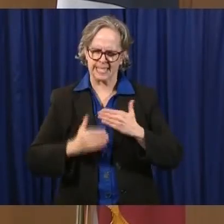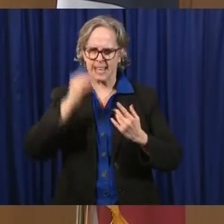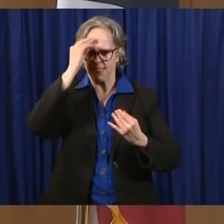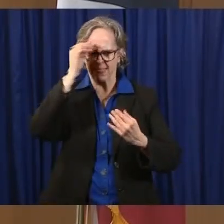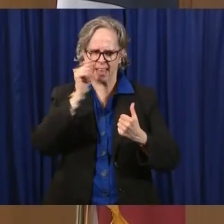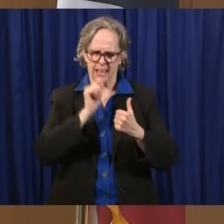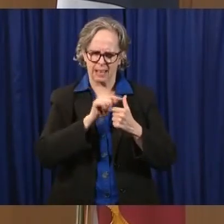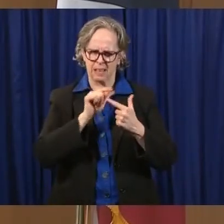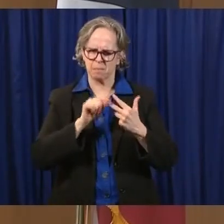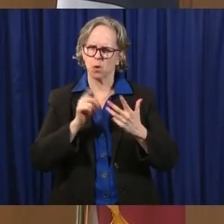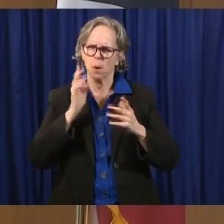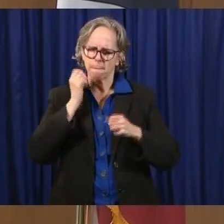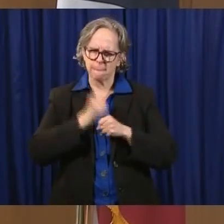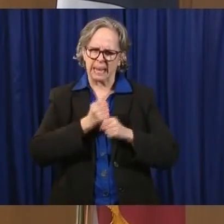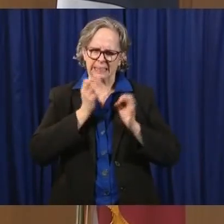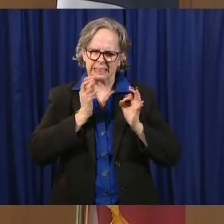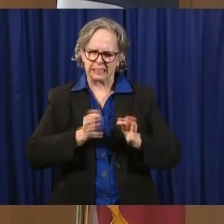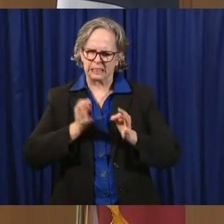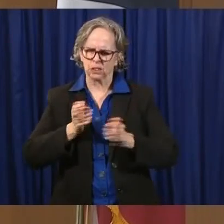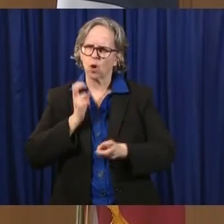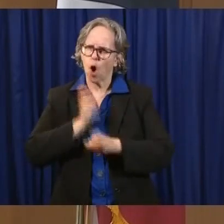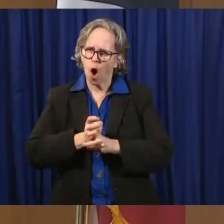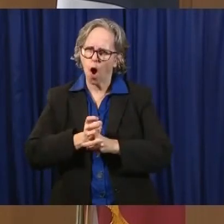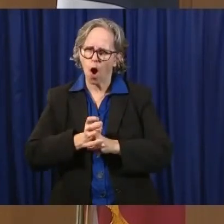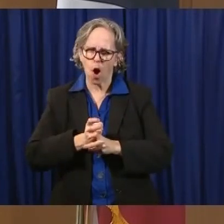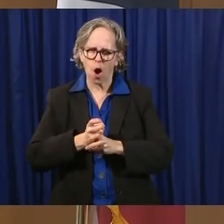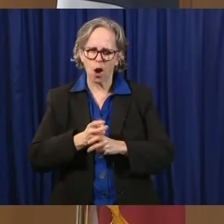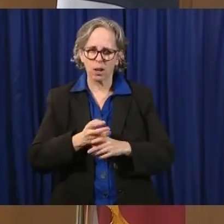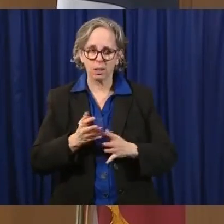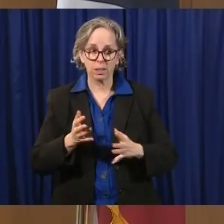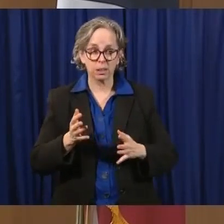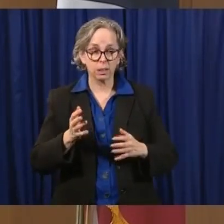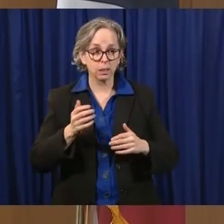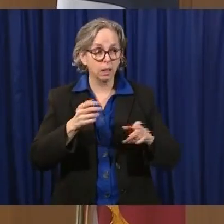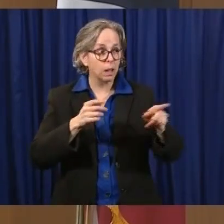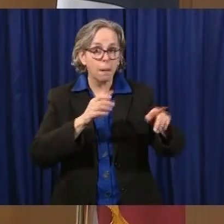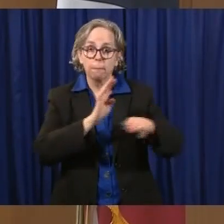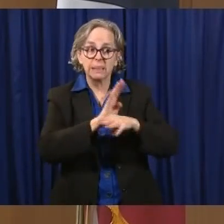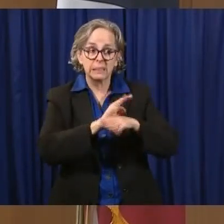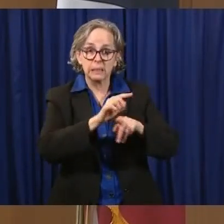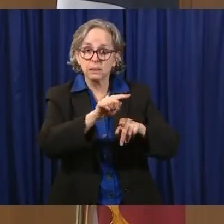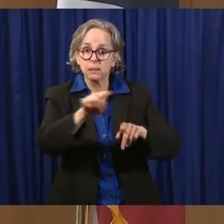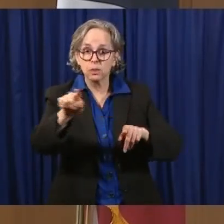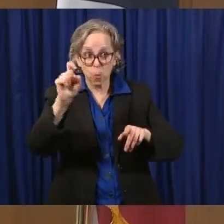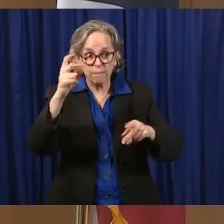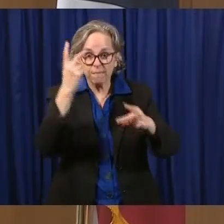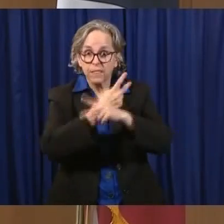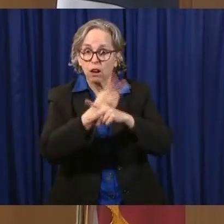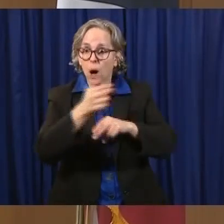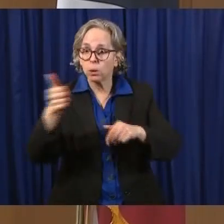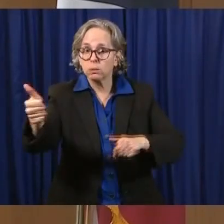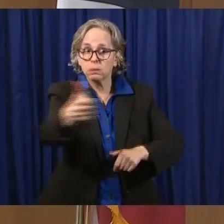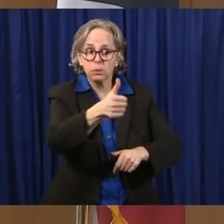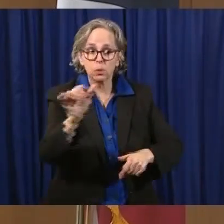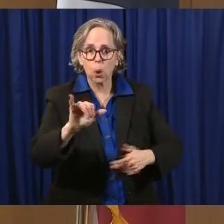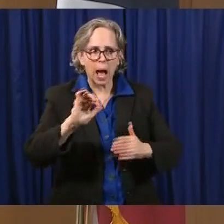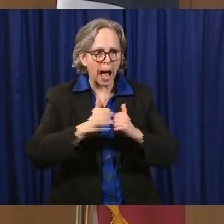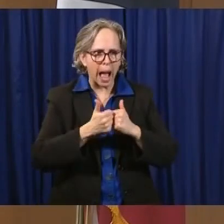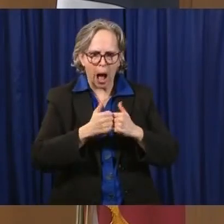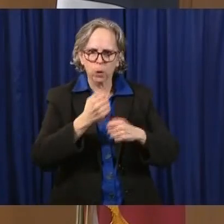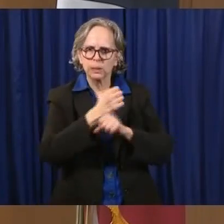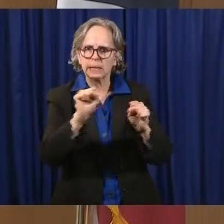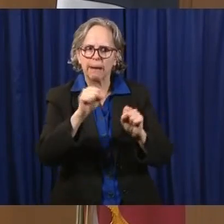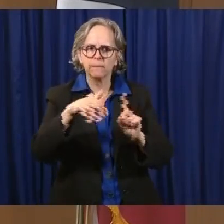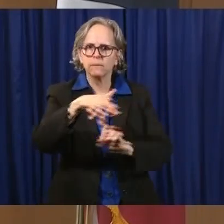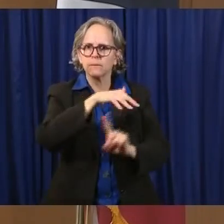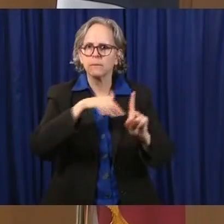that every business has got to figure out, and we'll help them. Our health department will help them, but figuring out all the things that you can